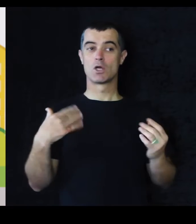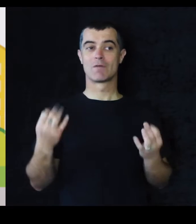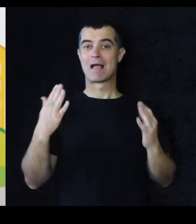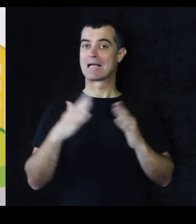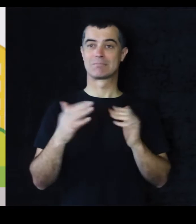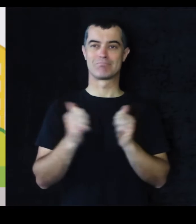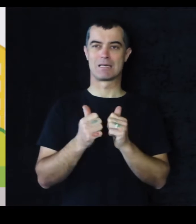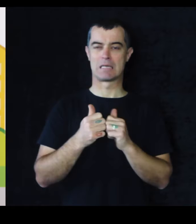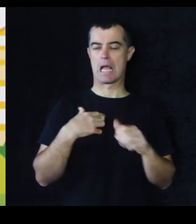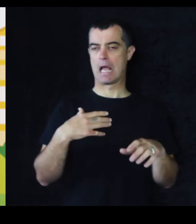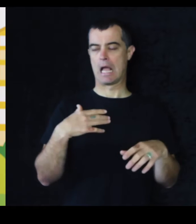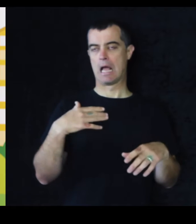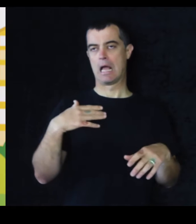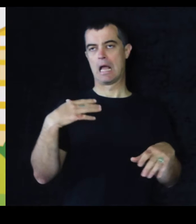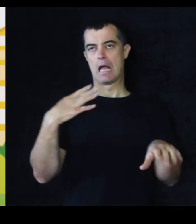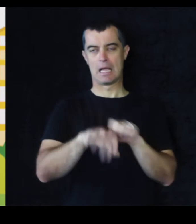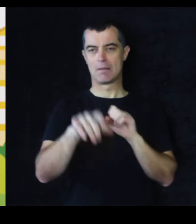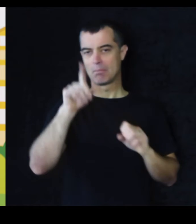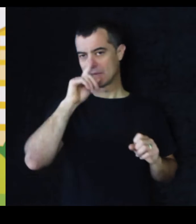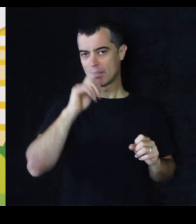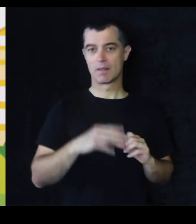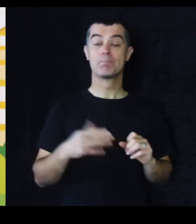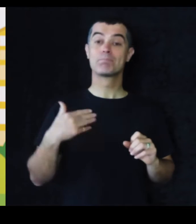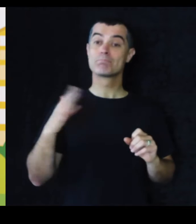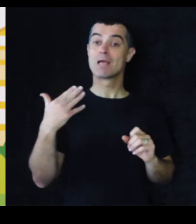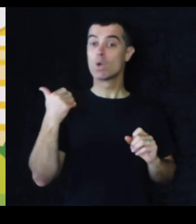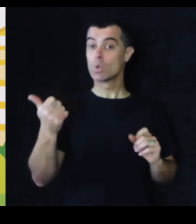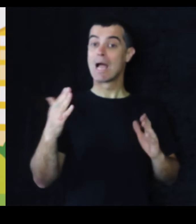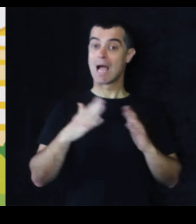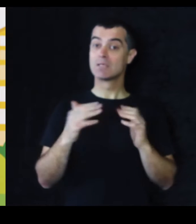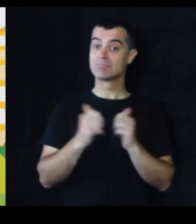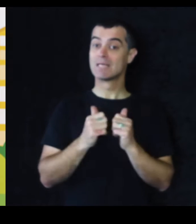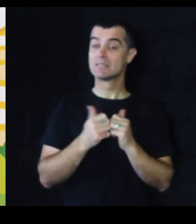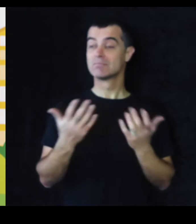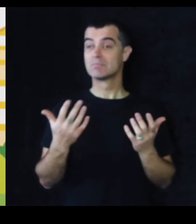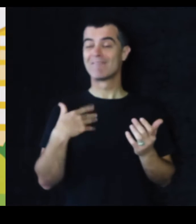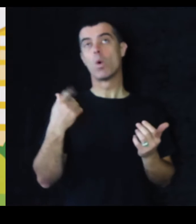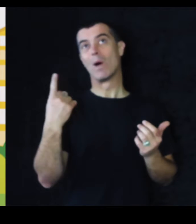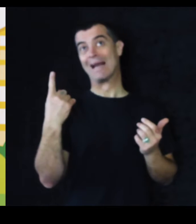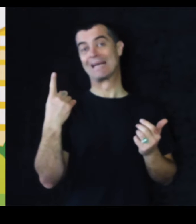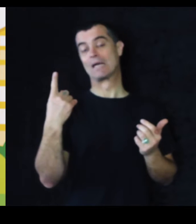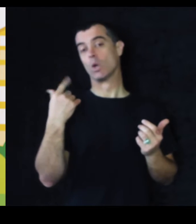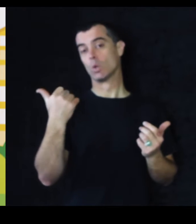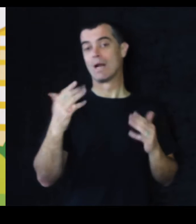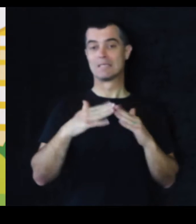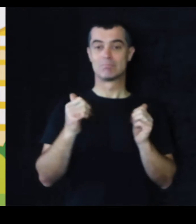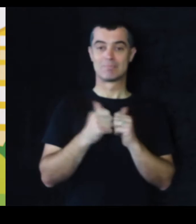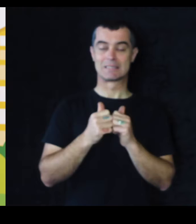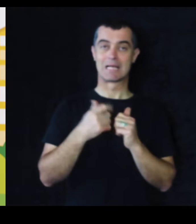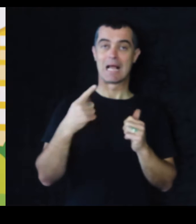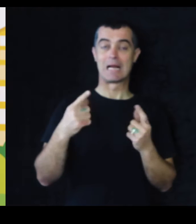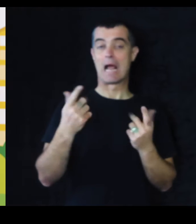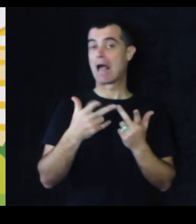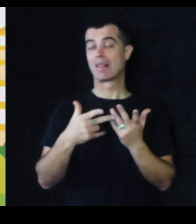housemate. I hate people. I have had really good housemates in the past, or I've had a good housemate in the past, and I've had